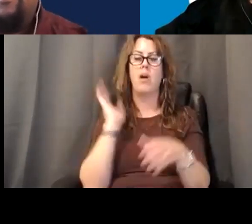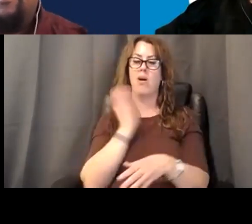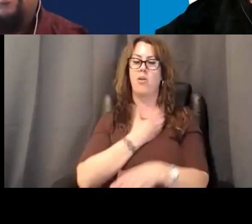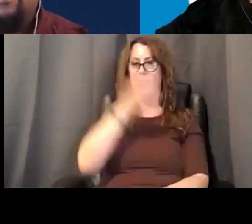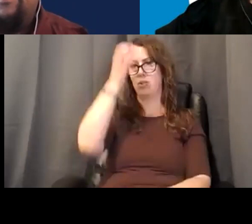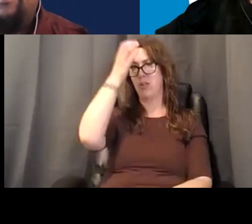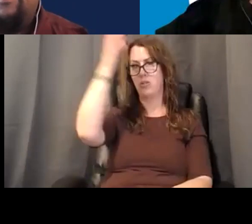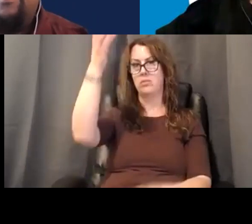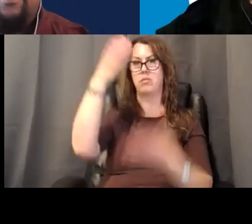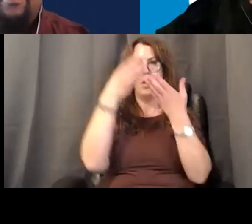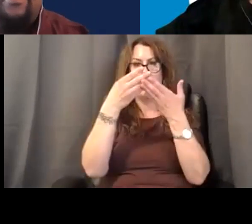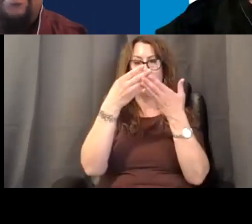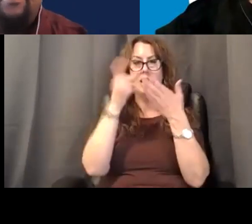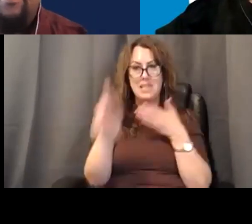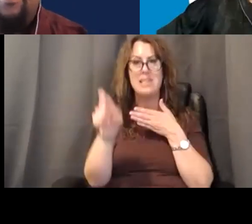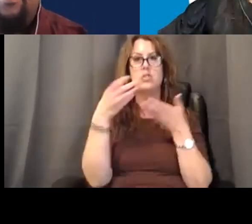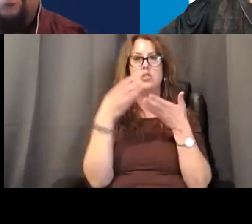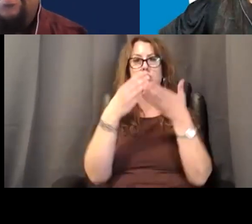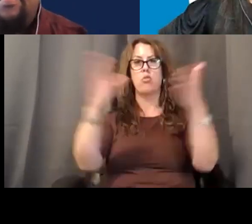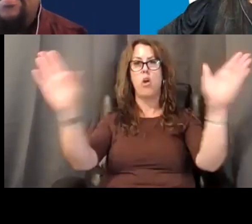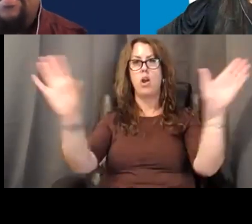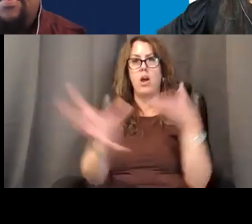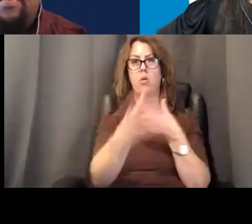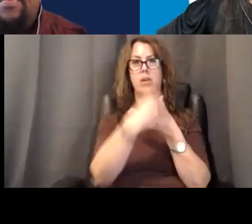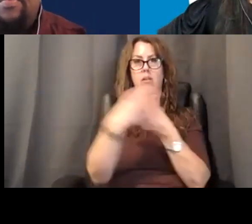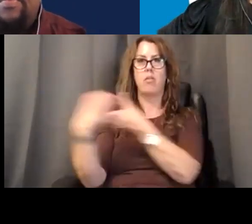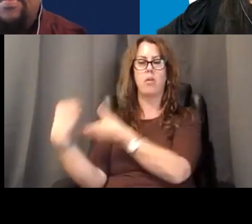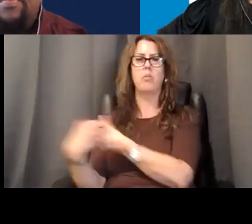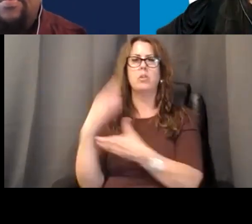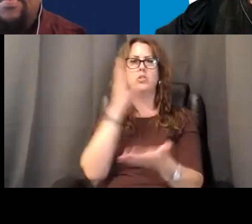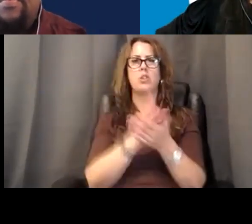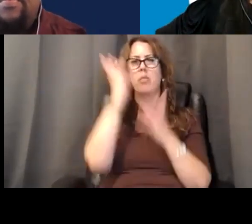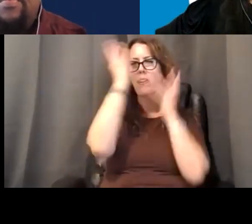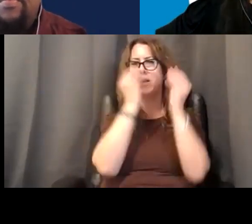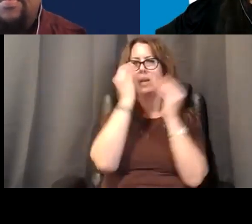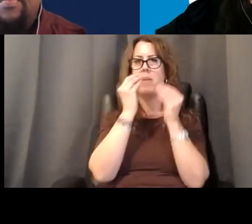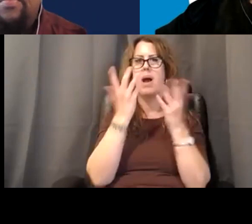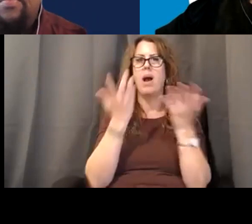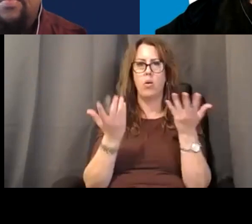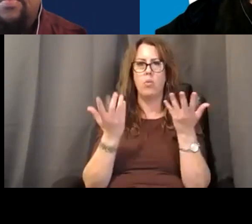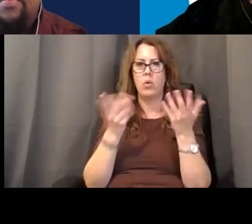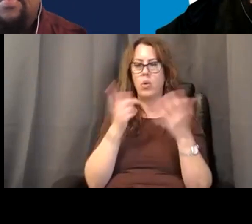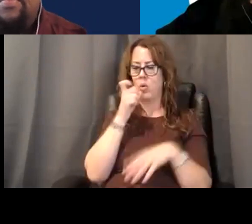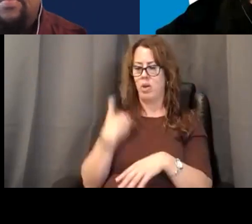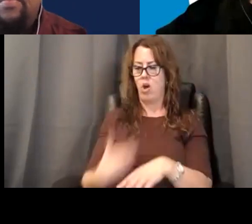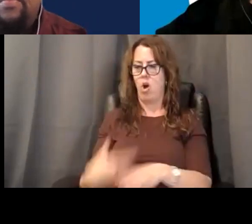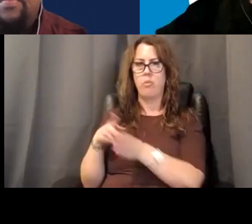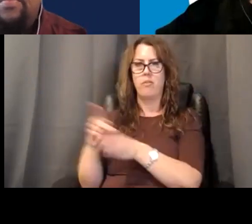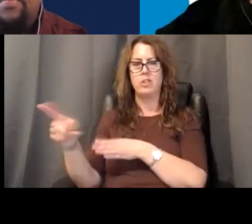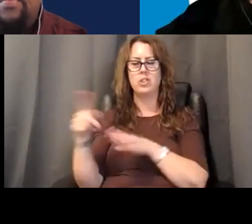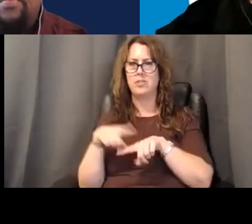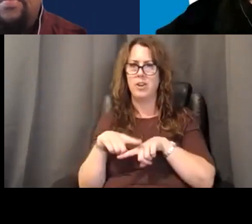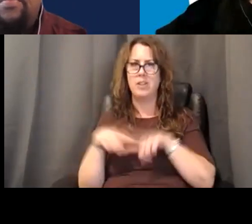how we engage folks and stop thinking about who we are professionally is so different than who we we are personally, and bring these